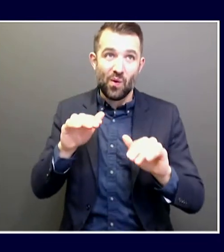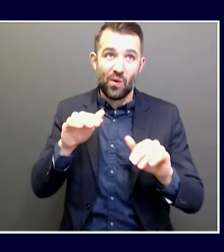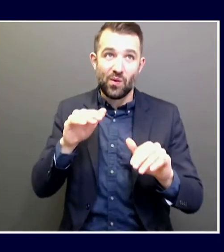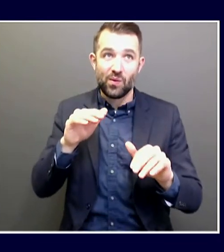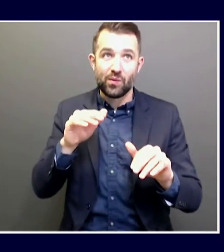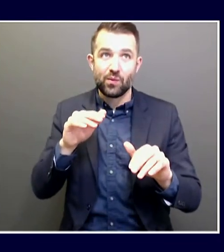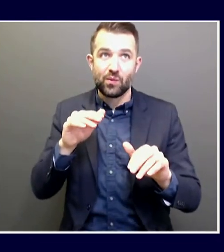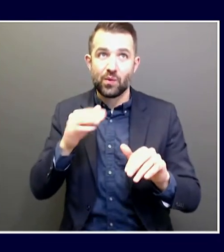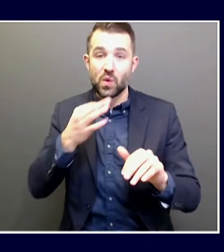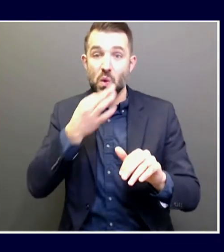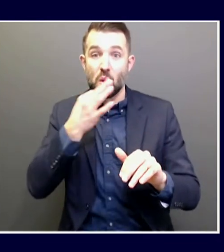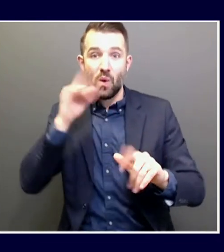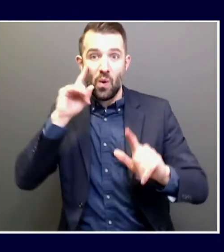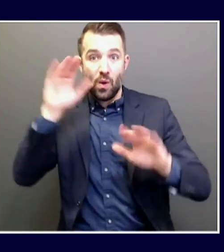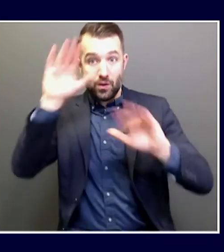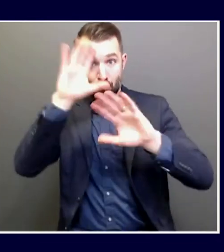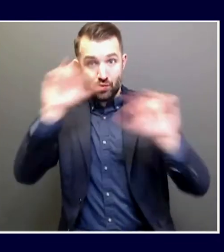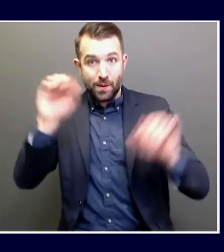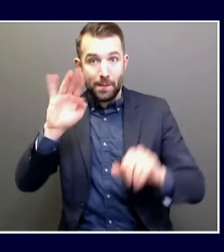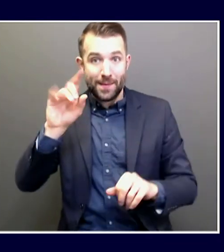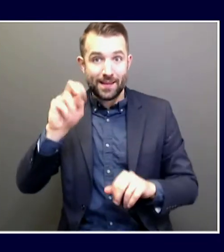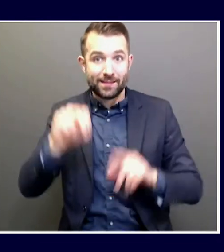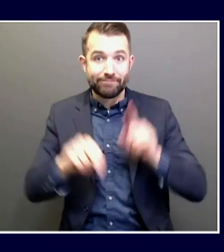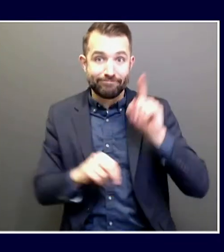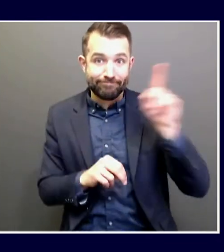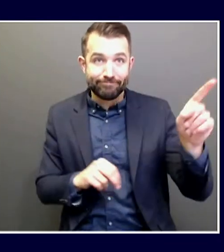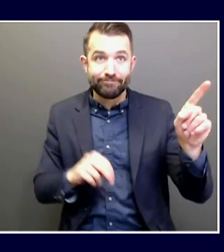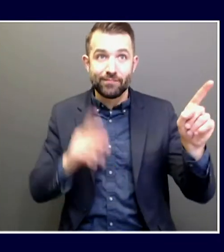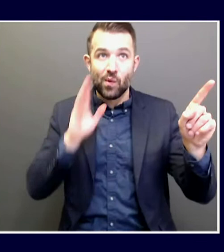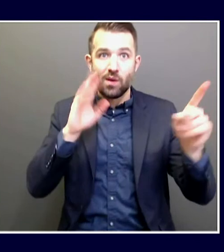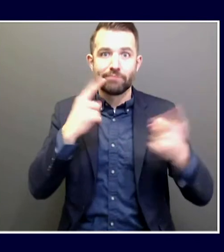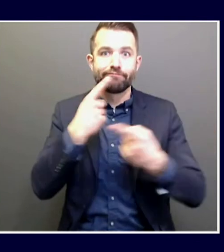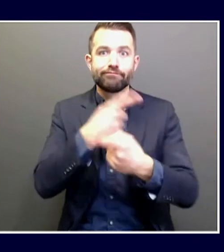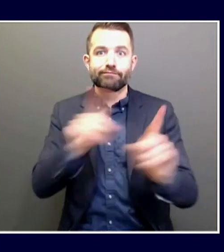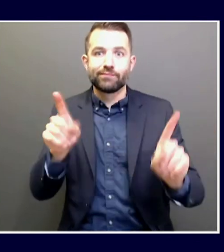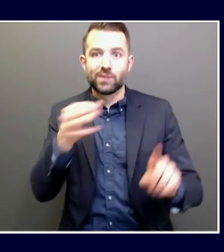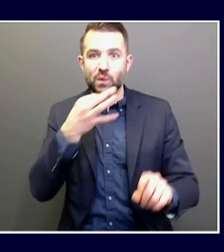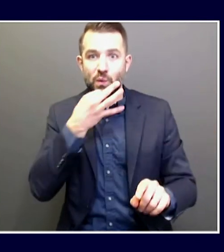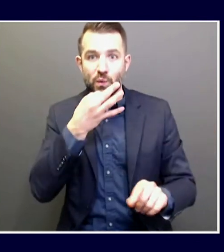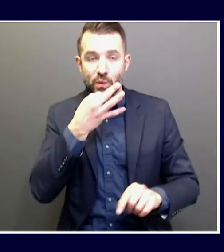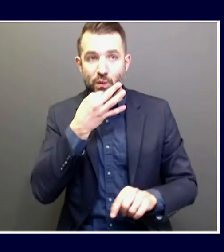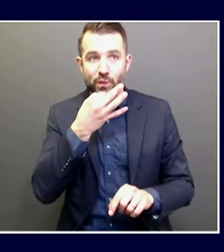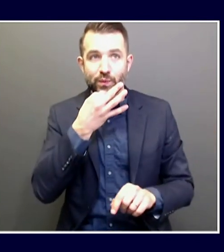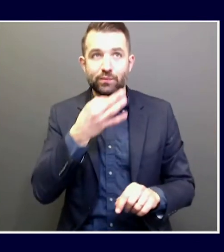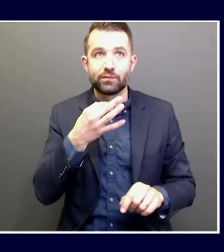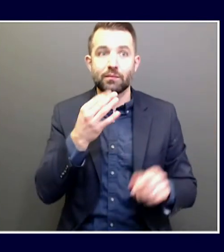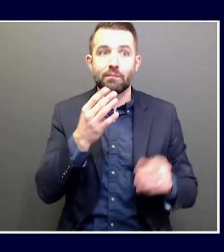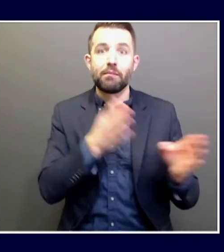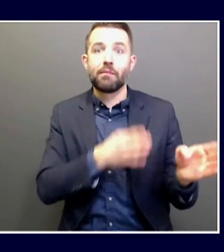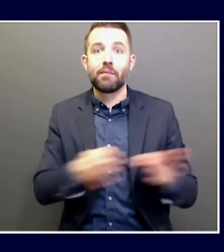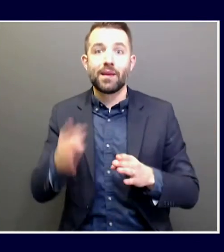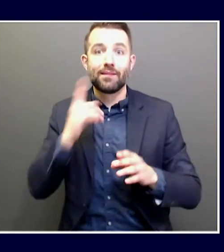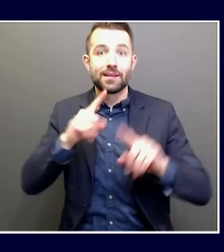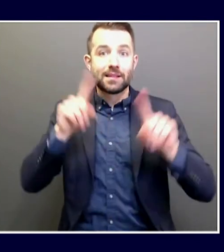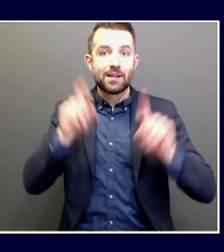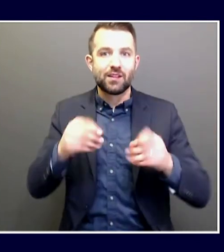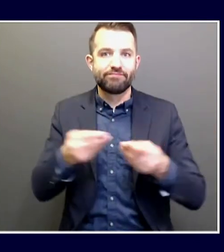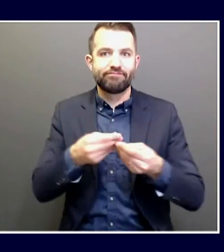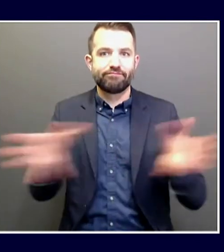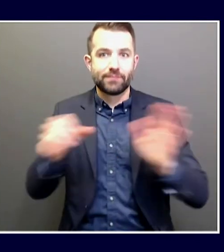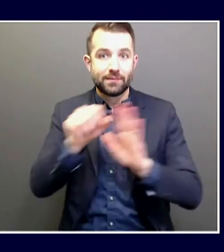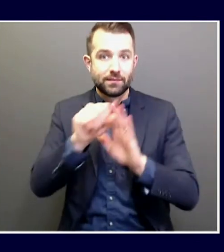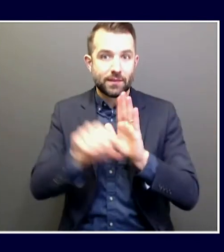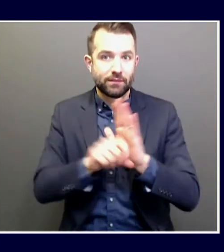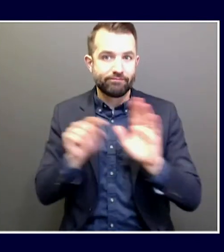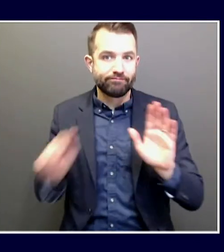will be releasing some more tests for states. We've heard the rumors that there could be announcements in the coming days, so we look forward